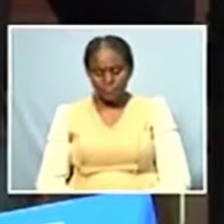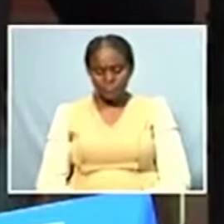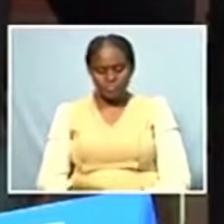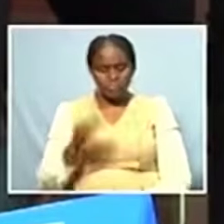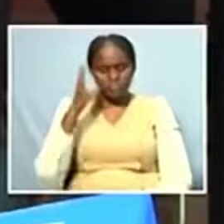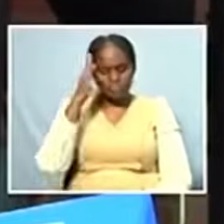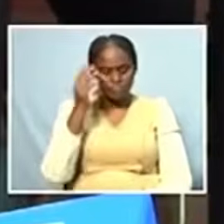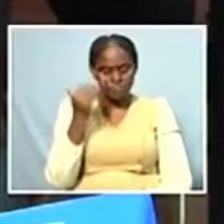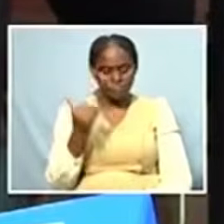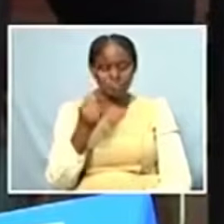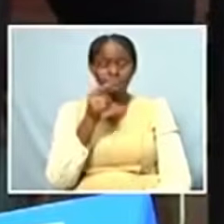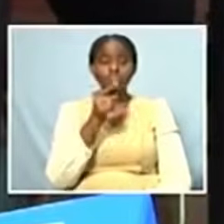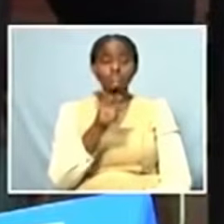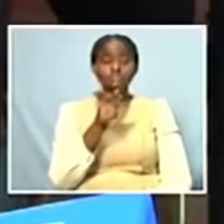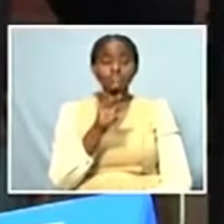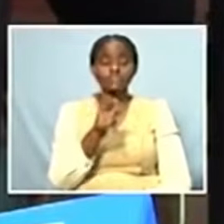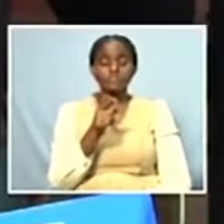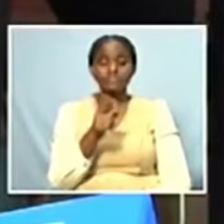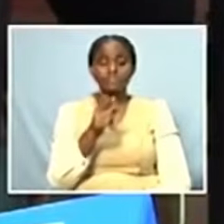it